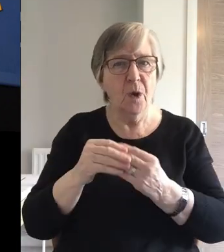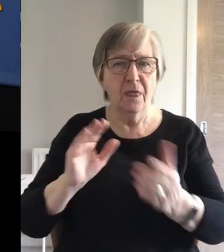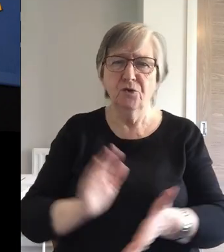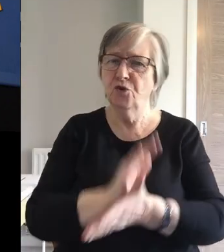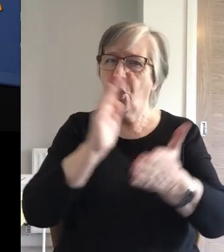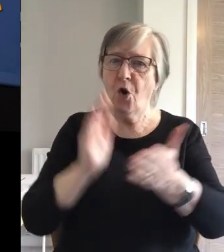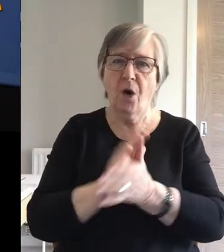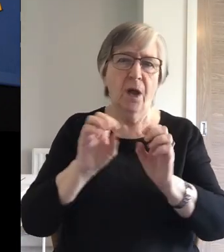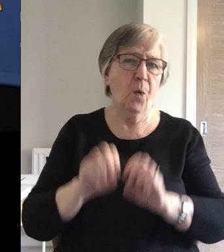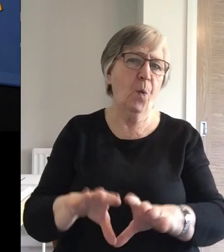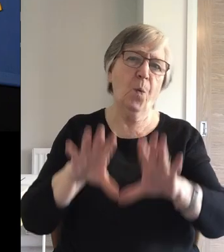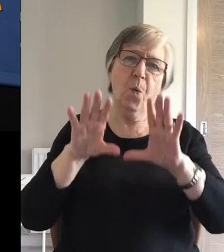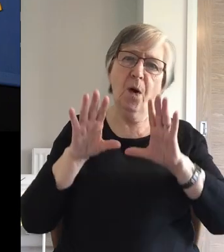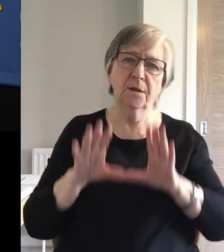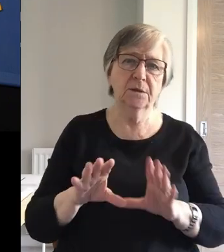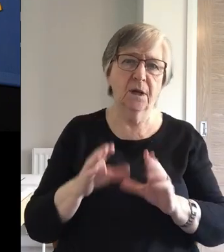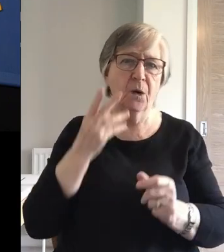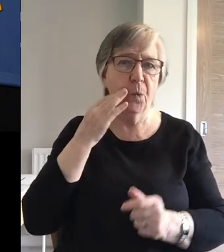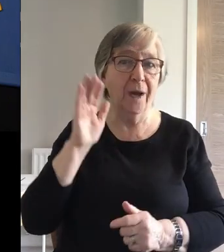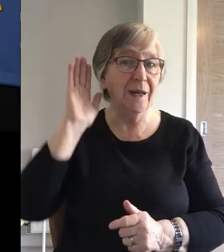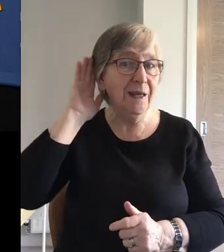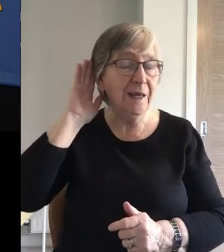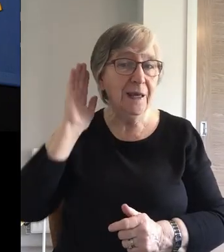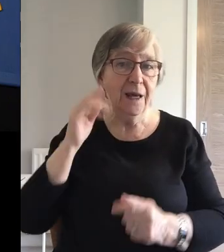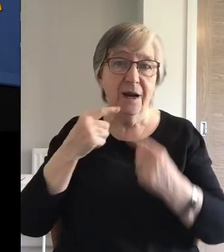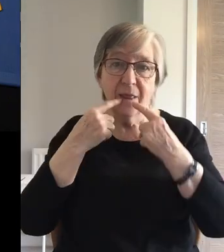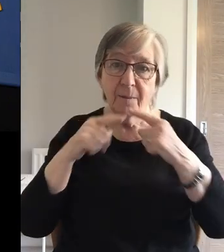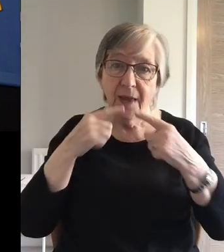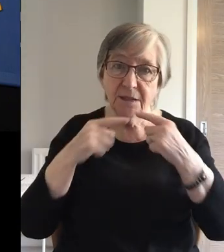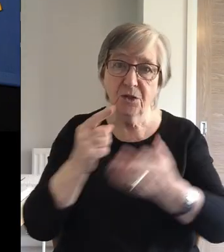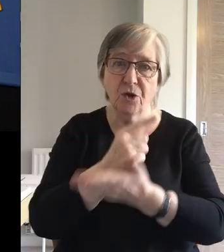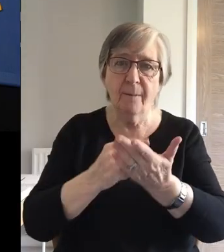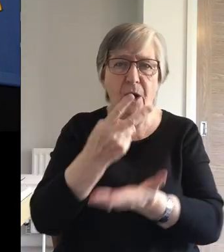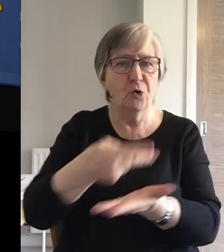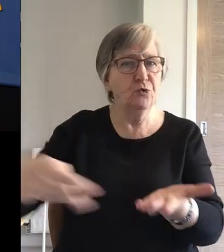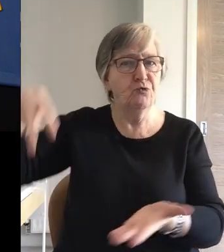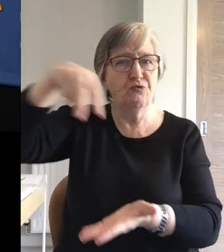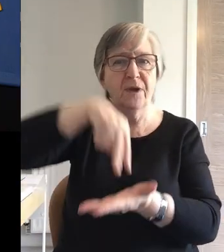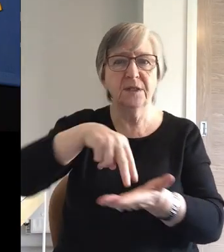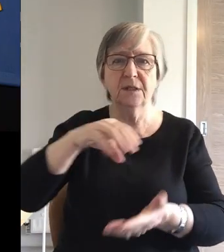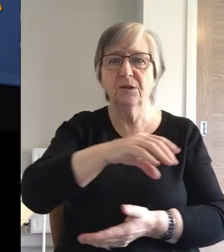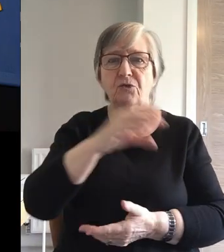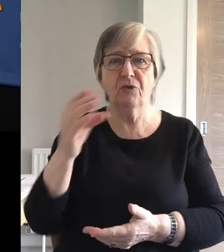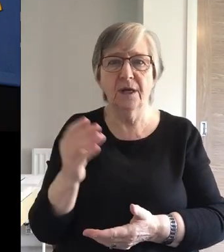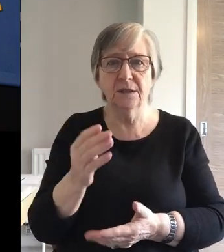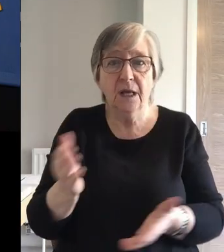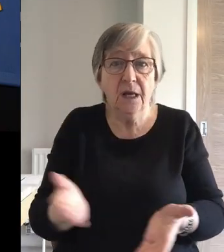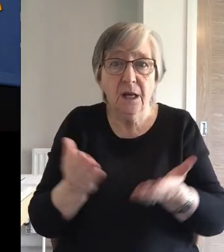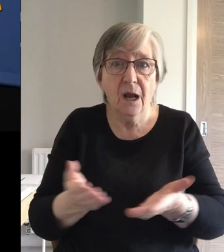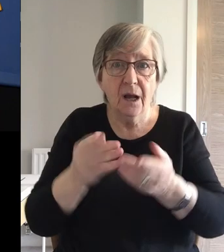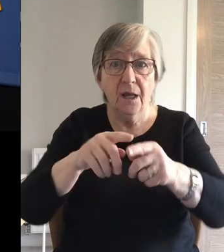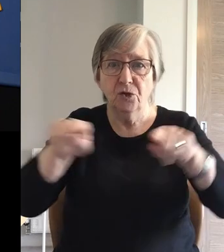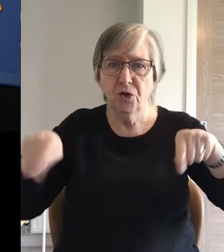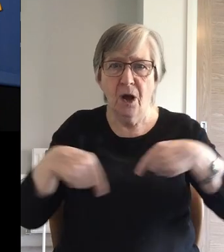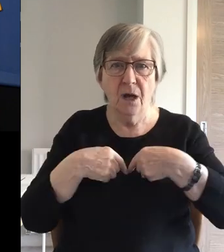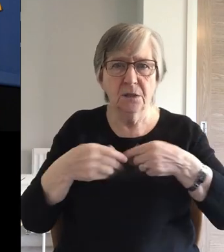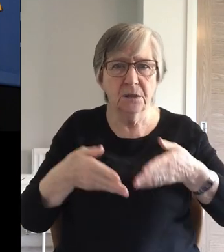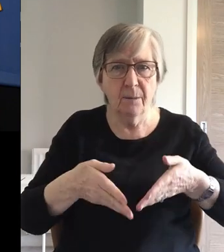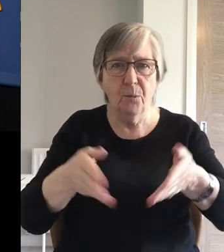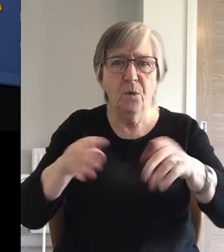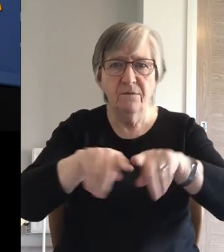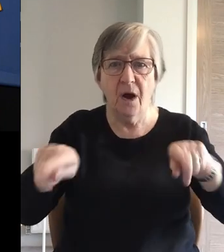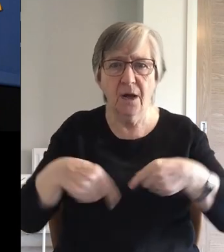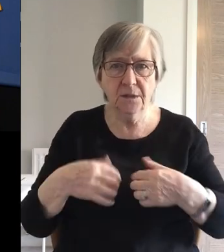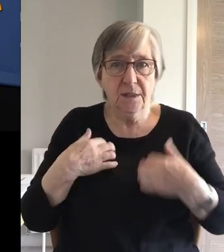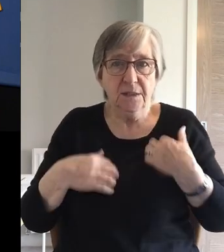wonder as we again hear the message of the risen Christ. Encourage, move, and inspire us through your Holy